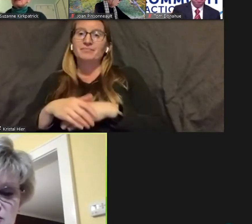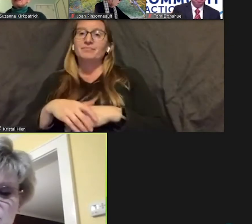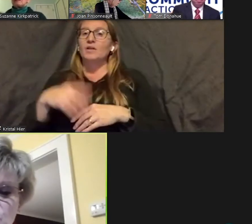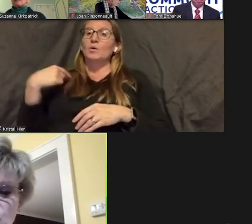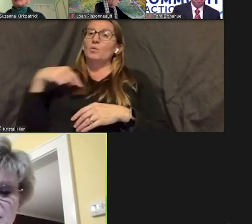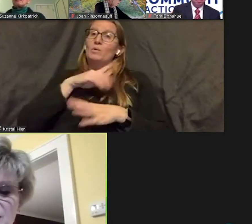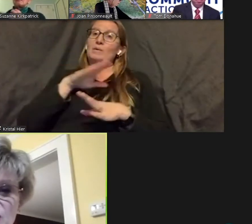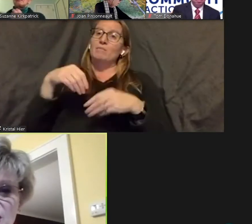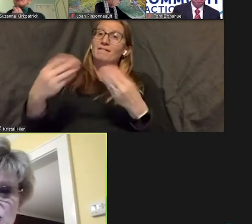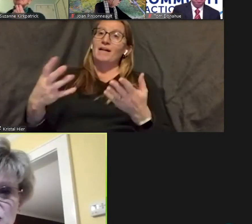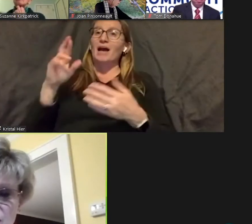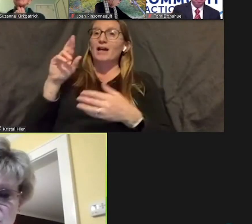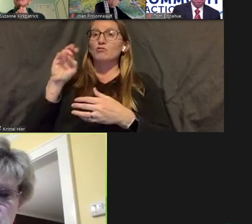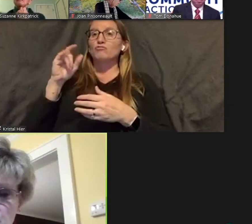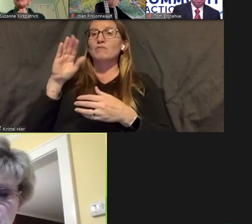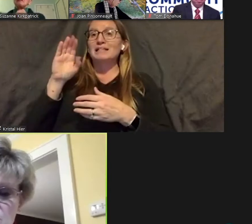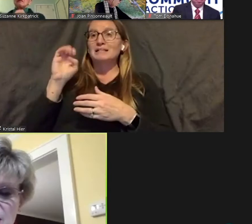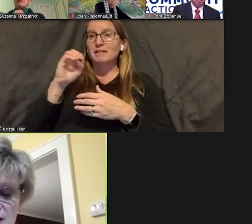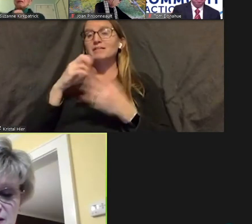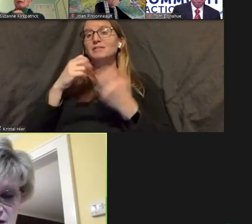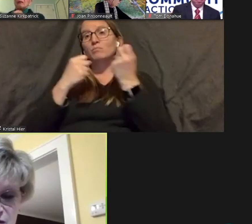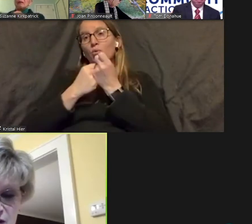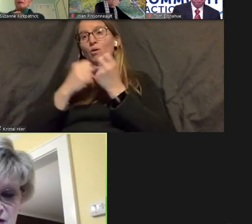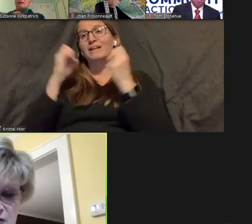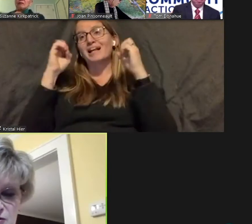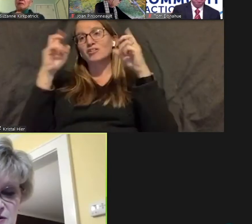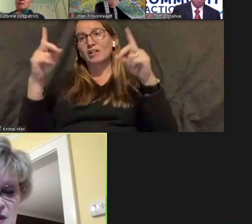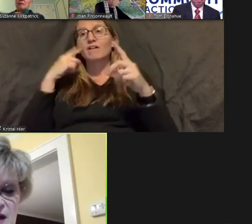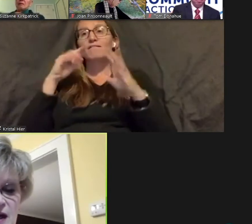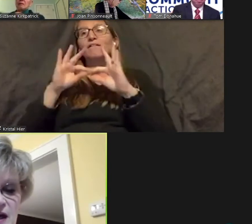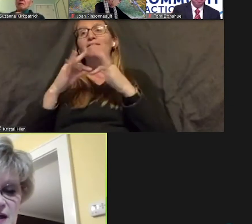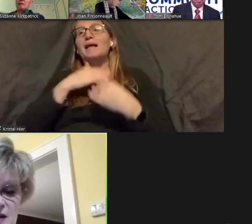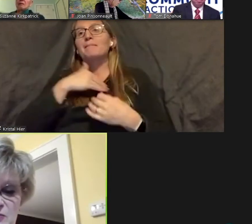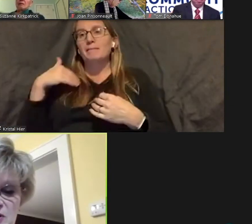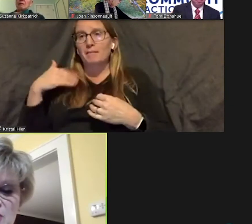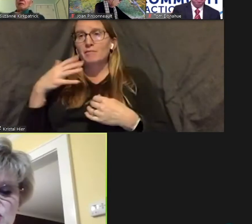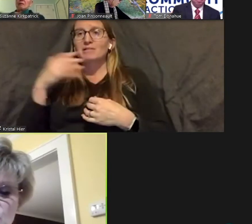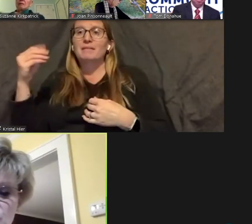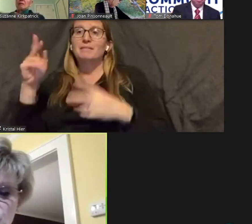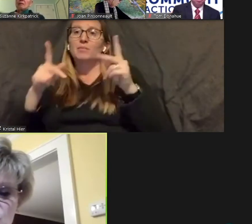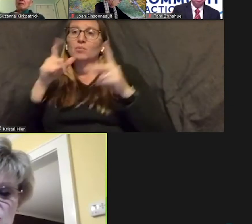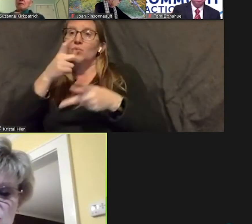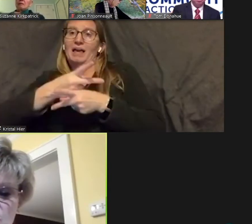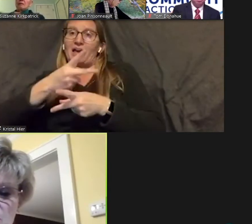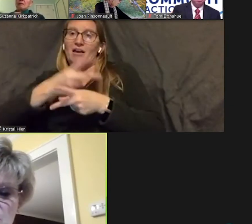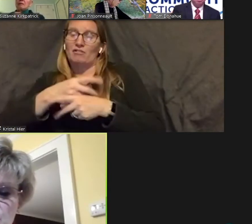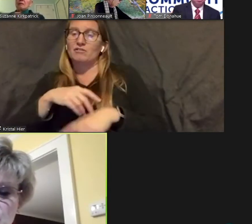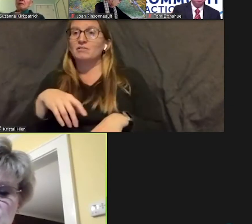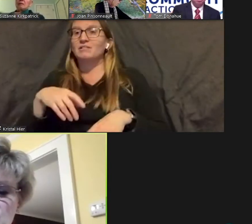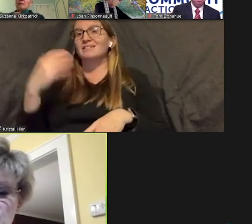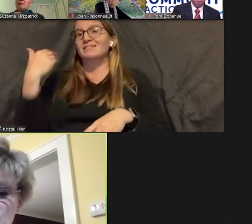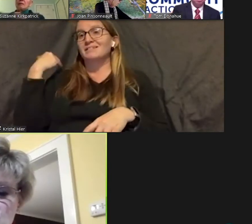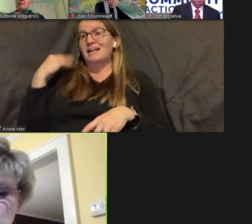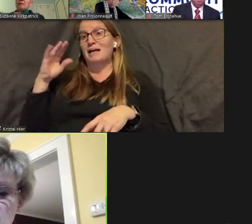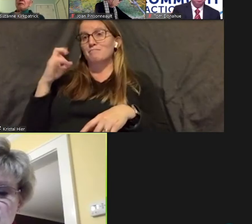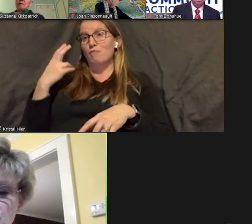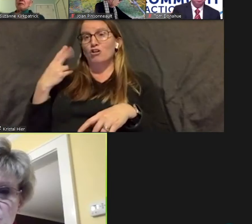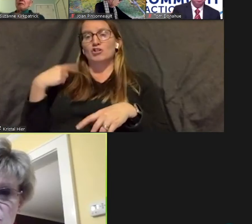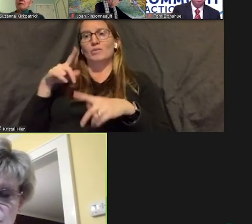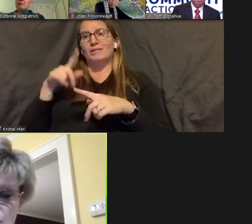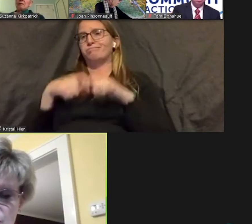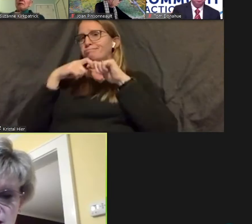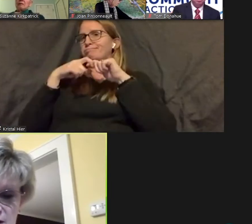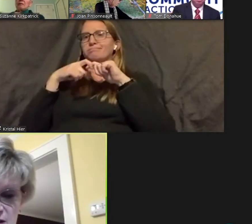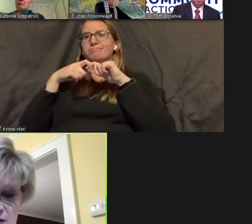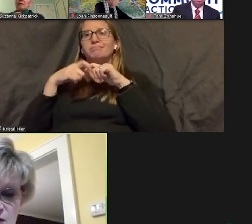valuable respite, support, and education to family members and their caregivers. In mid-March, we were forced to suspend in-person services due to the